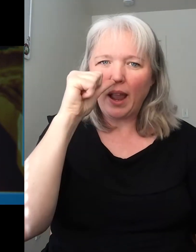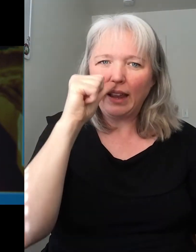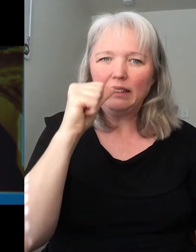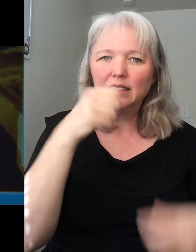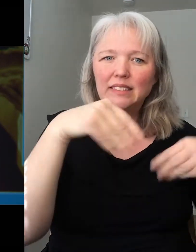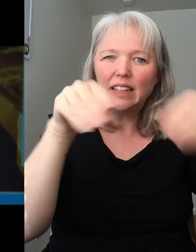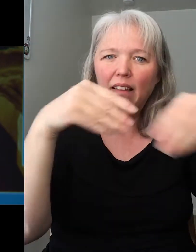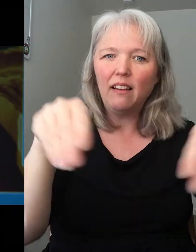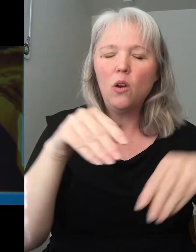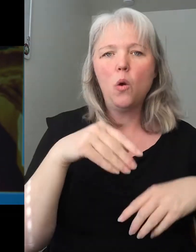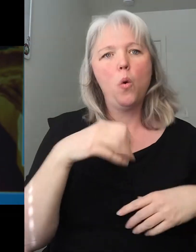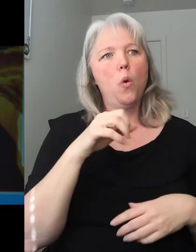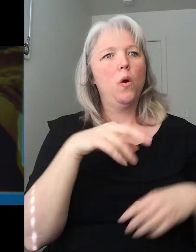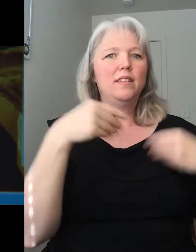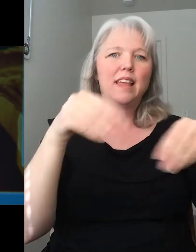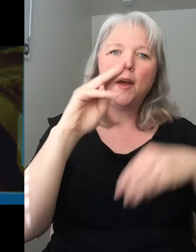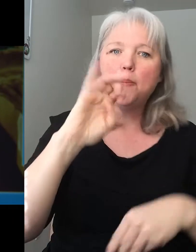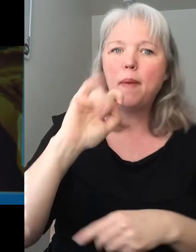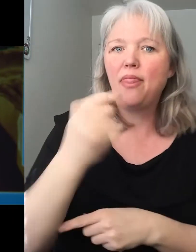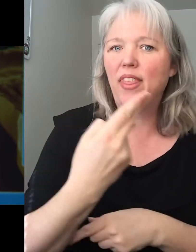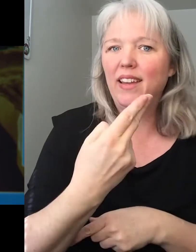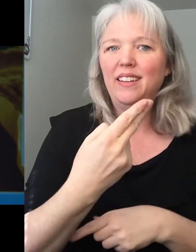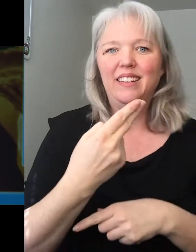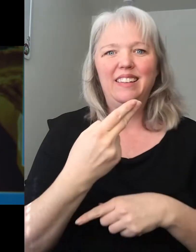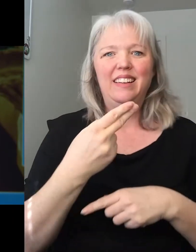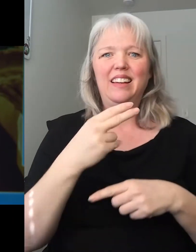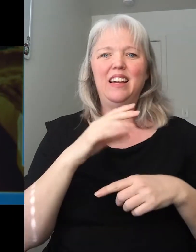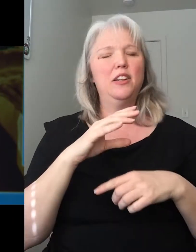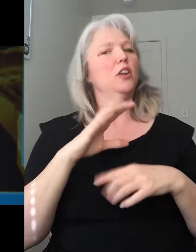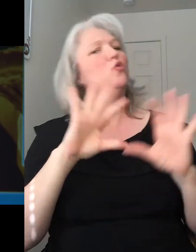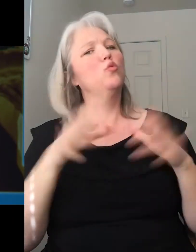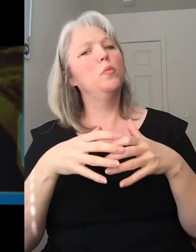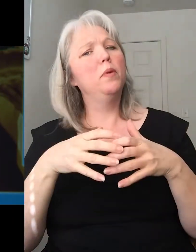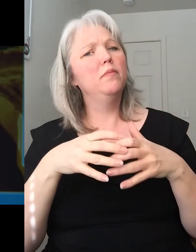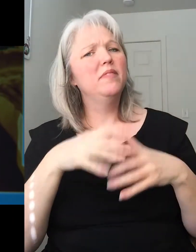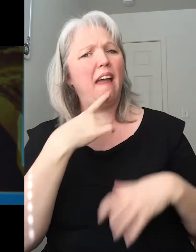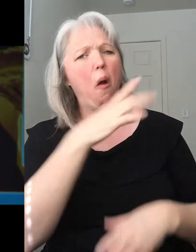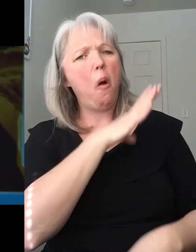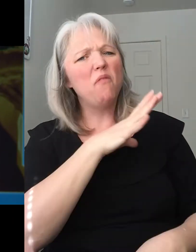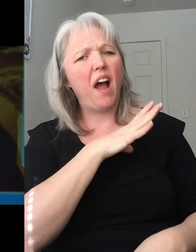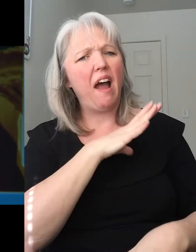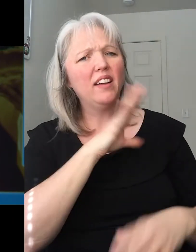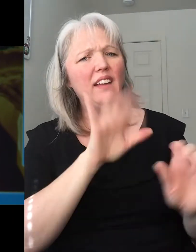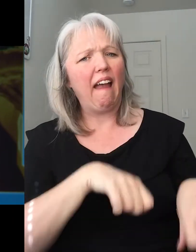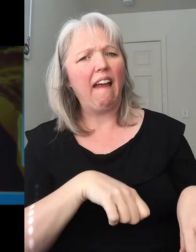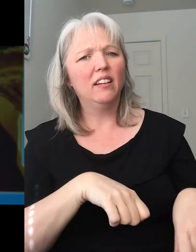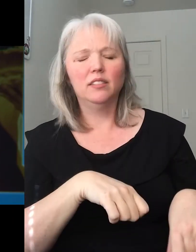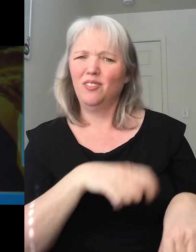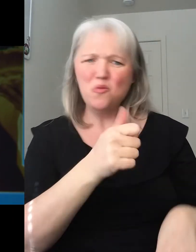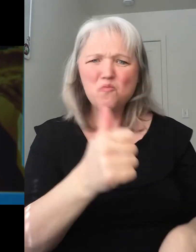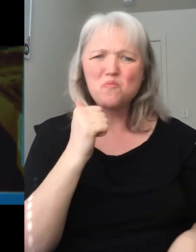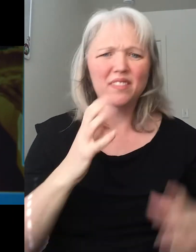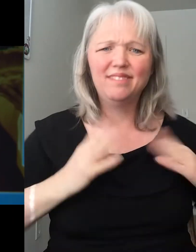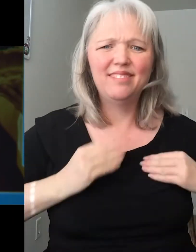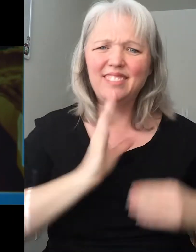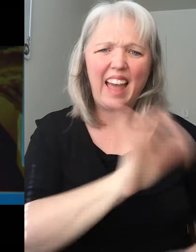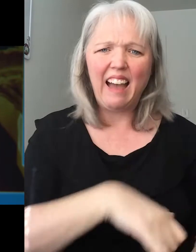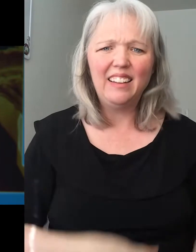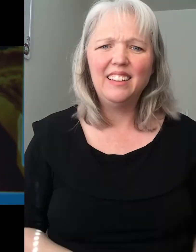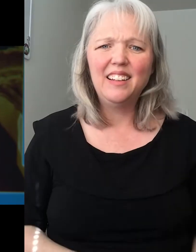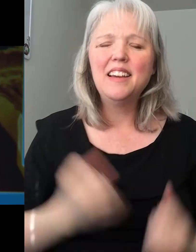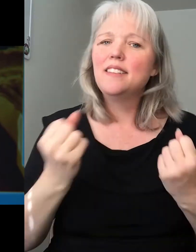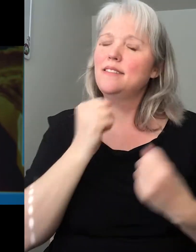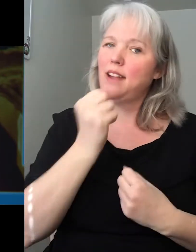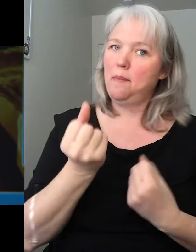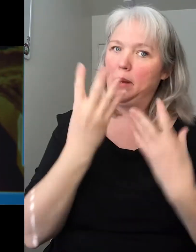somebody who's selling meth out of their house, and a group of people in the church, you say, well, it's fine for us to do this. We wouldn't tolerate it, and not